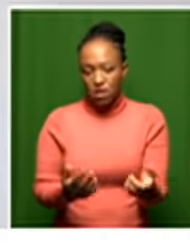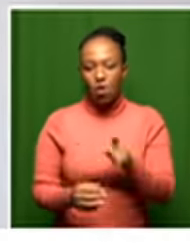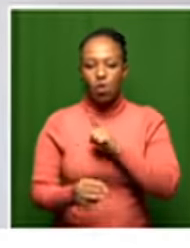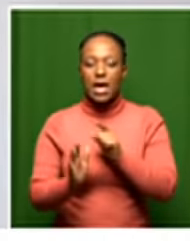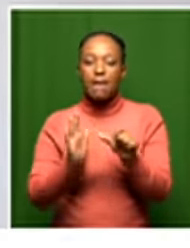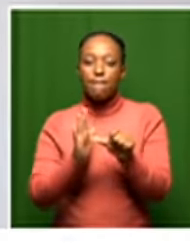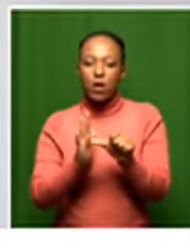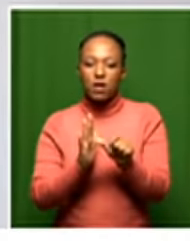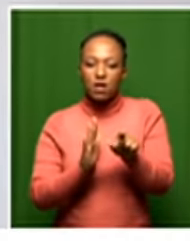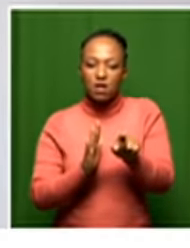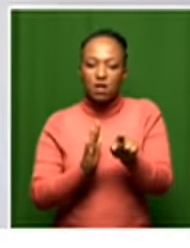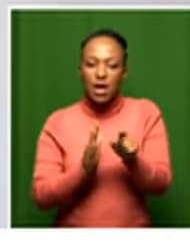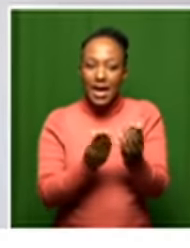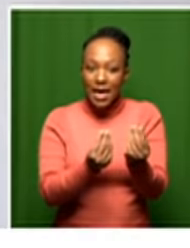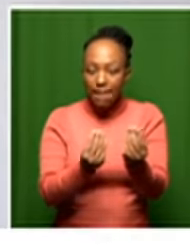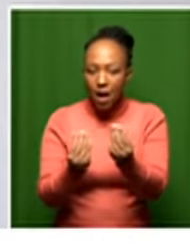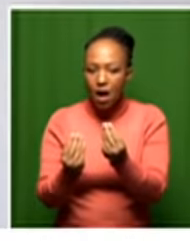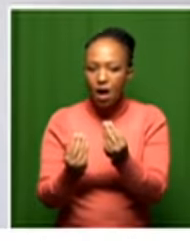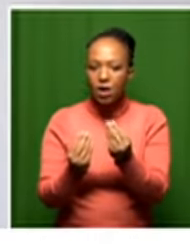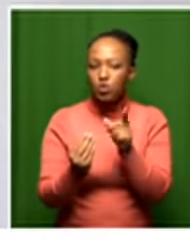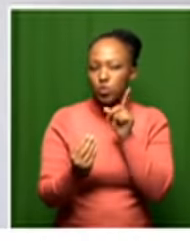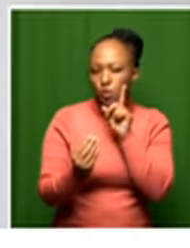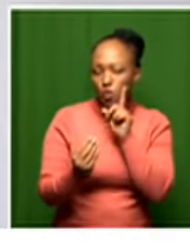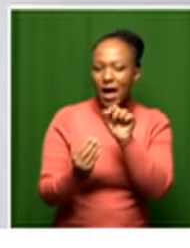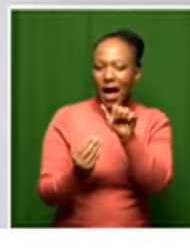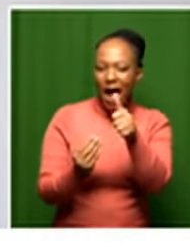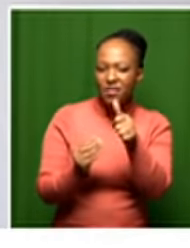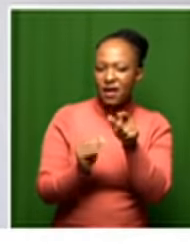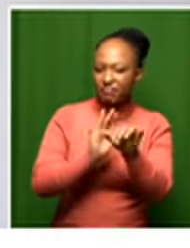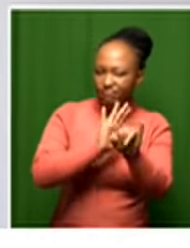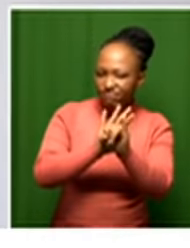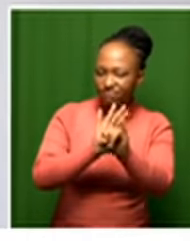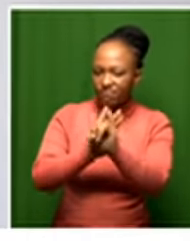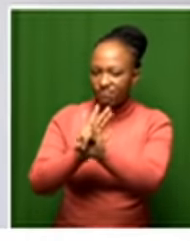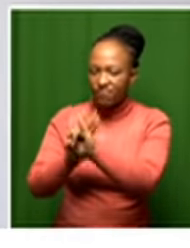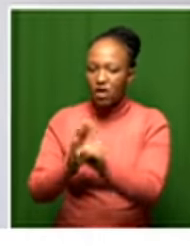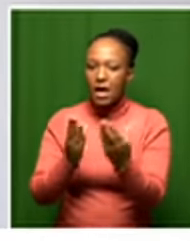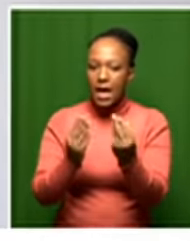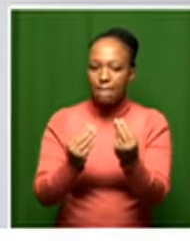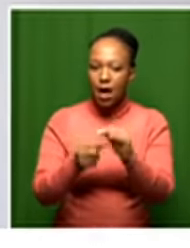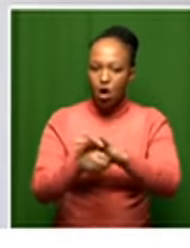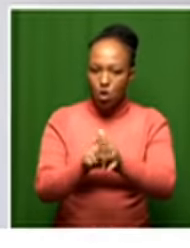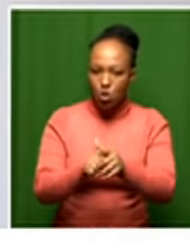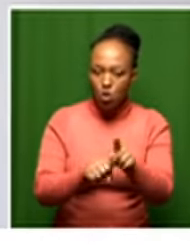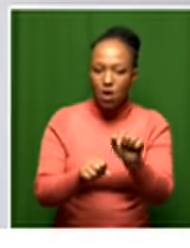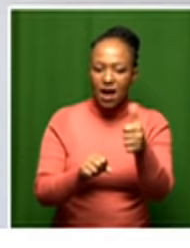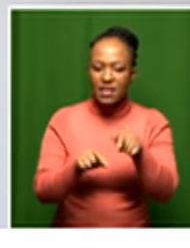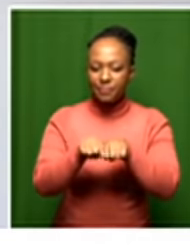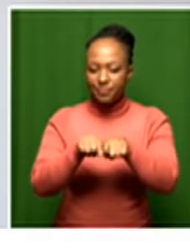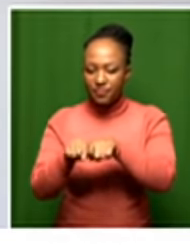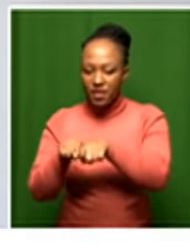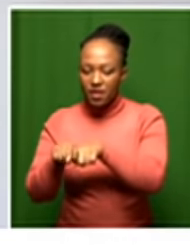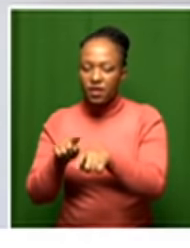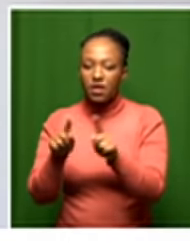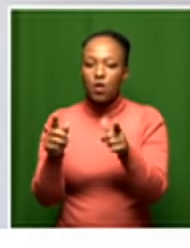that we track a number of different indicators for COVID. We look at the number of cases, as well as the testing rate.